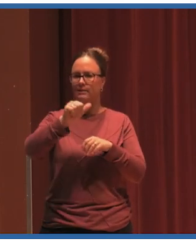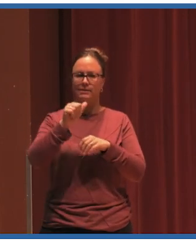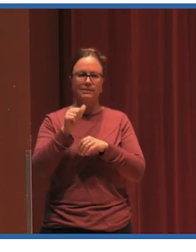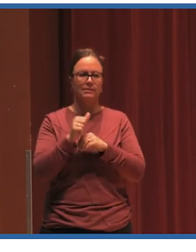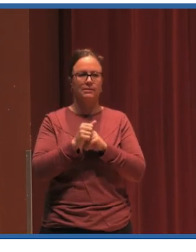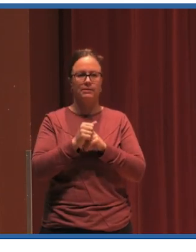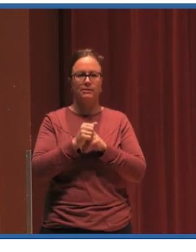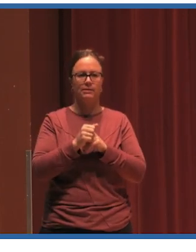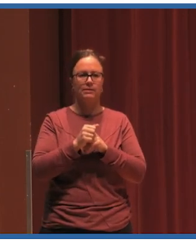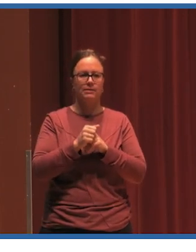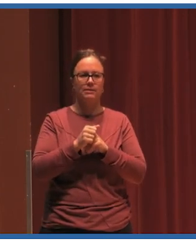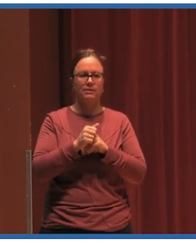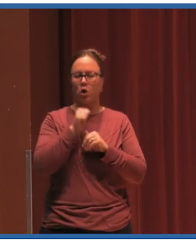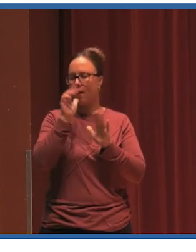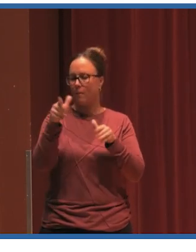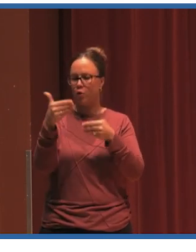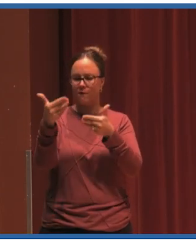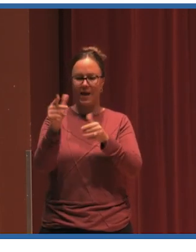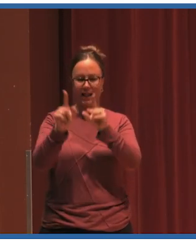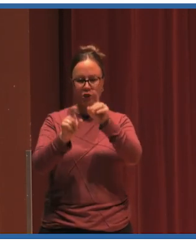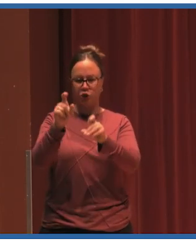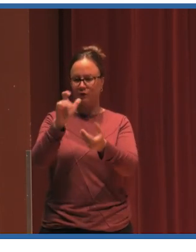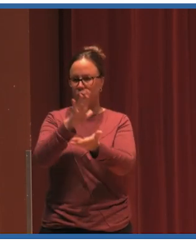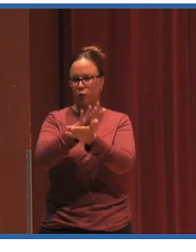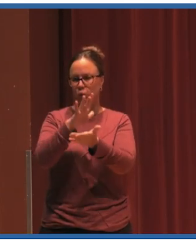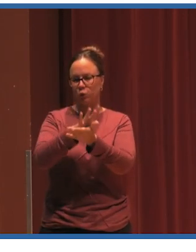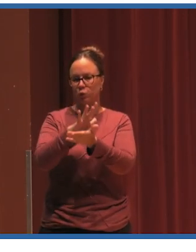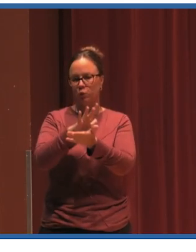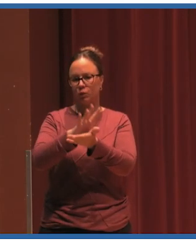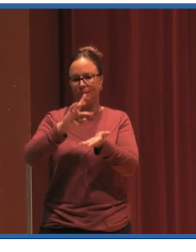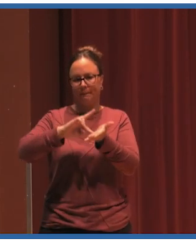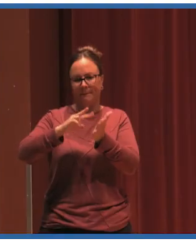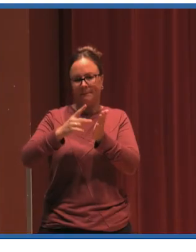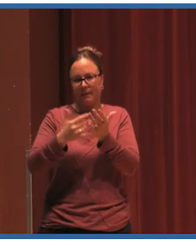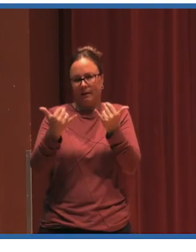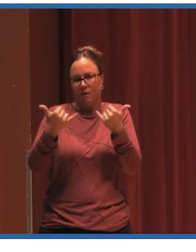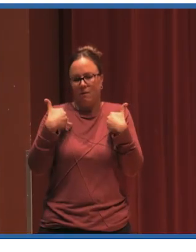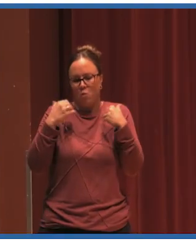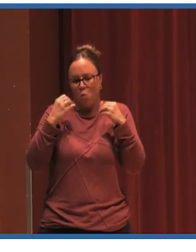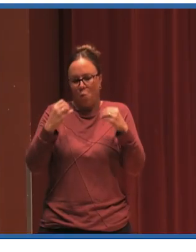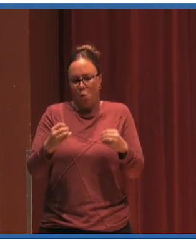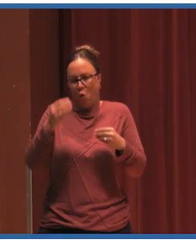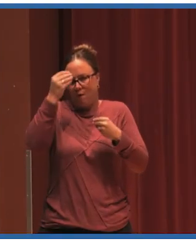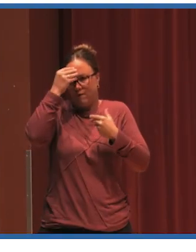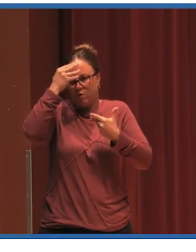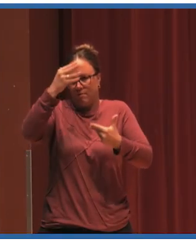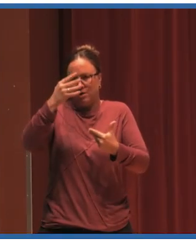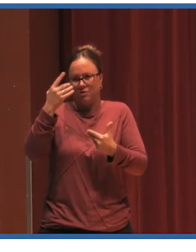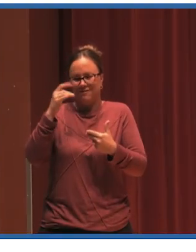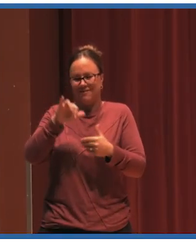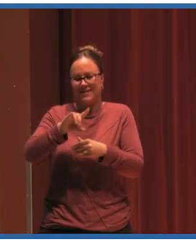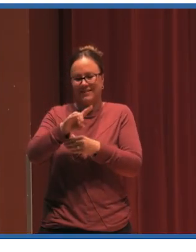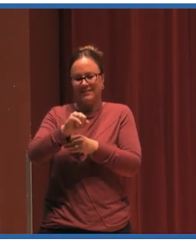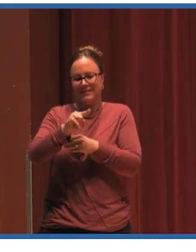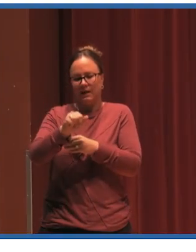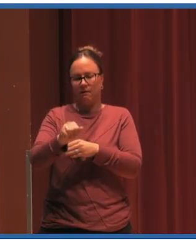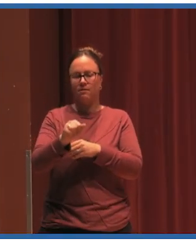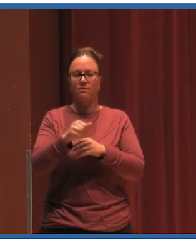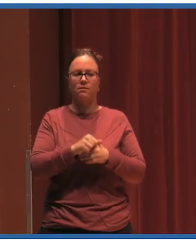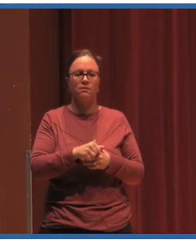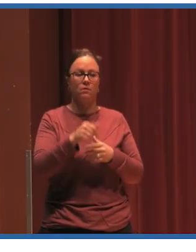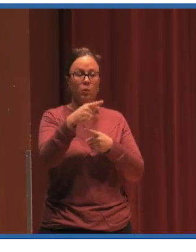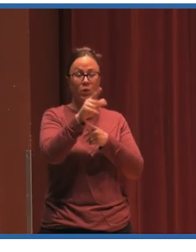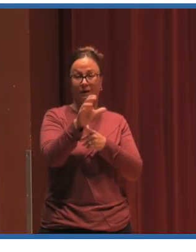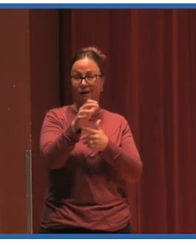longer providing that survey into their schools, which has shut off our line of sight into that data dramatically. So I can tell you in Polk County, we have